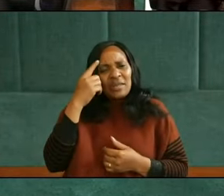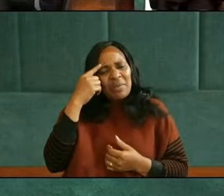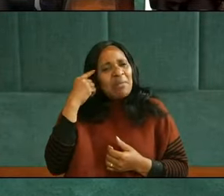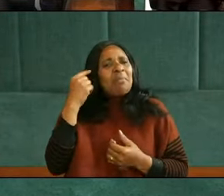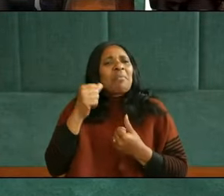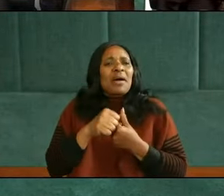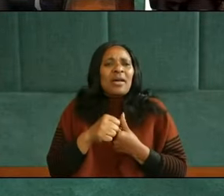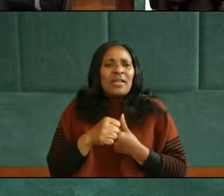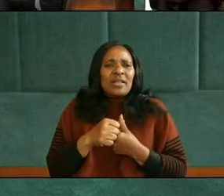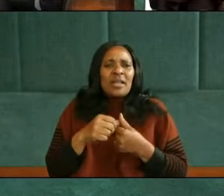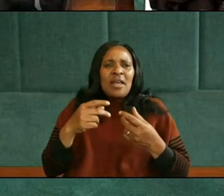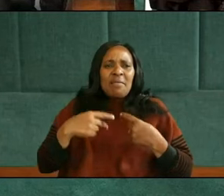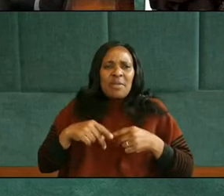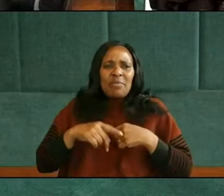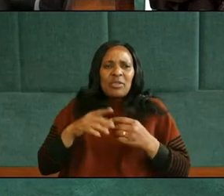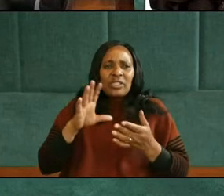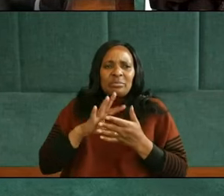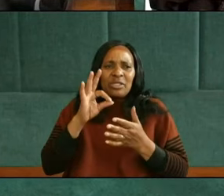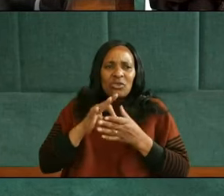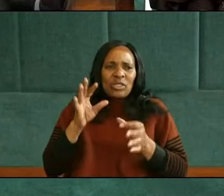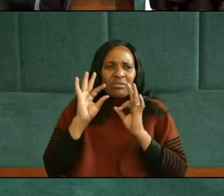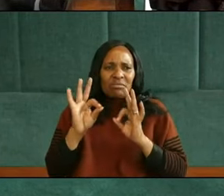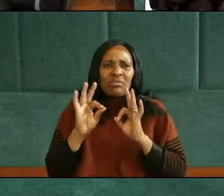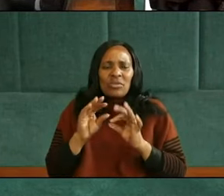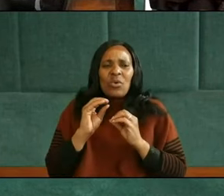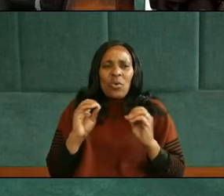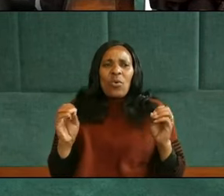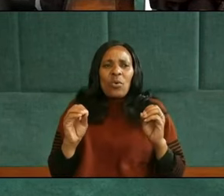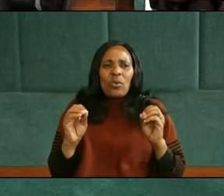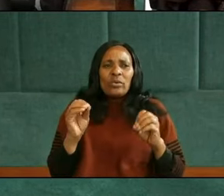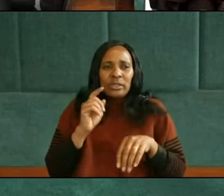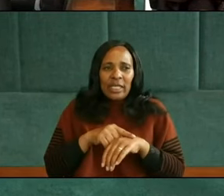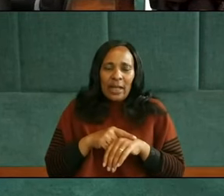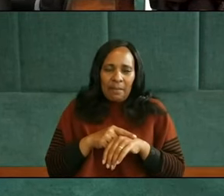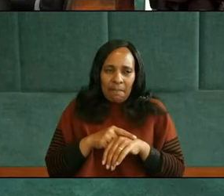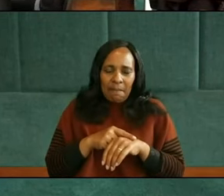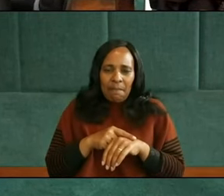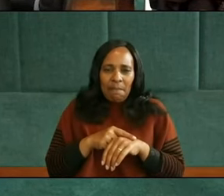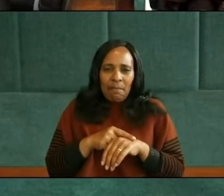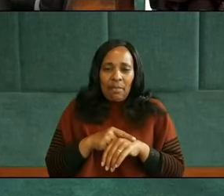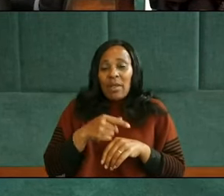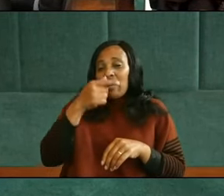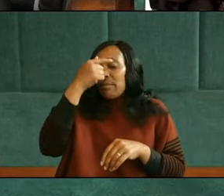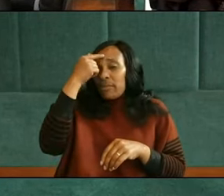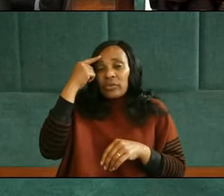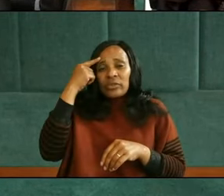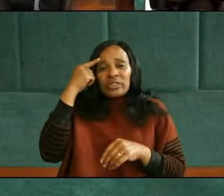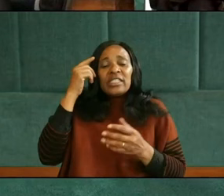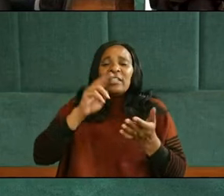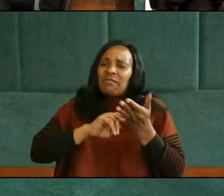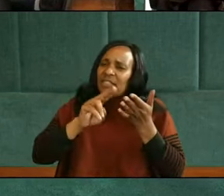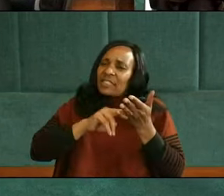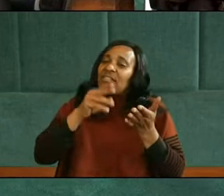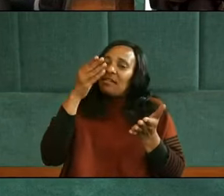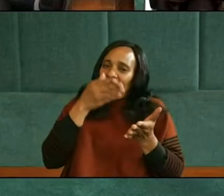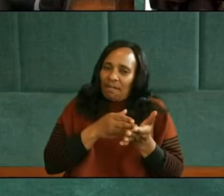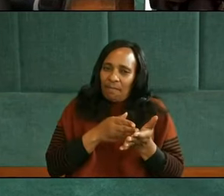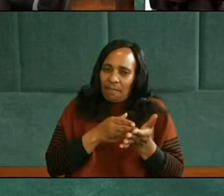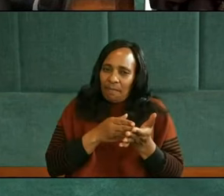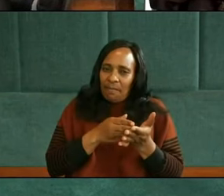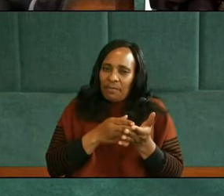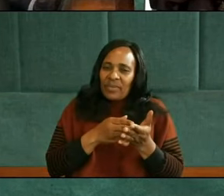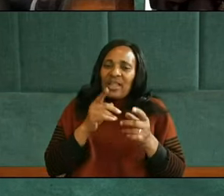realized that people weren't spiritually discerned at the time, because, you know, the scriptures were there, right? And